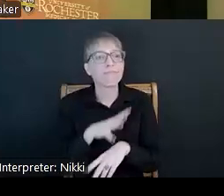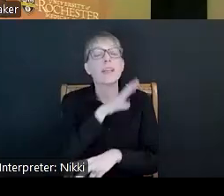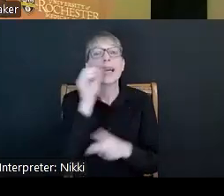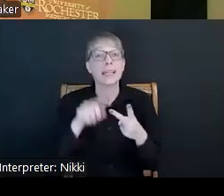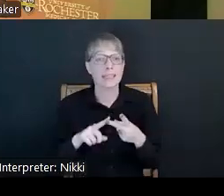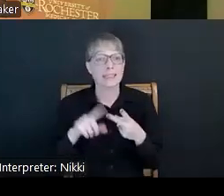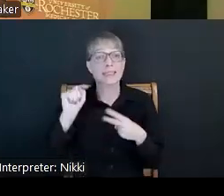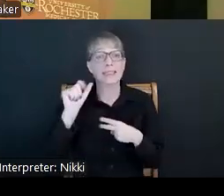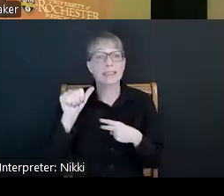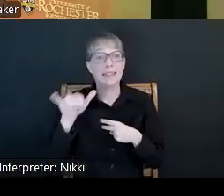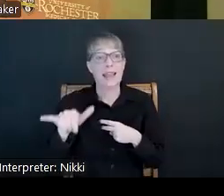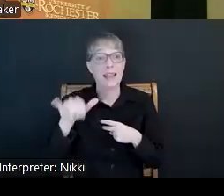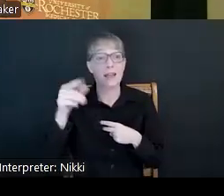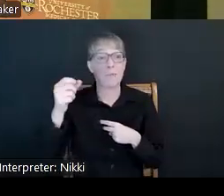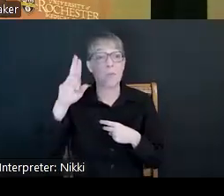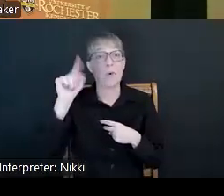Porter-Jourdain